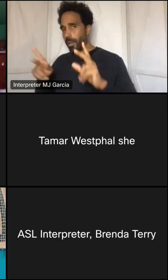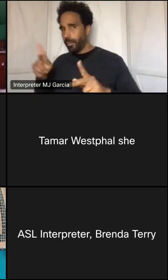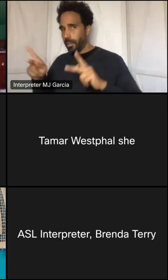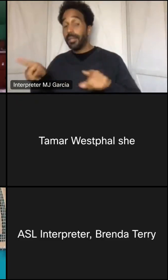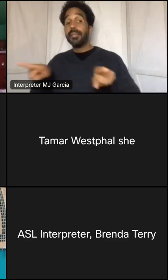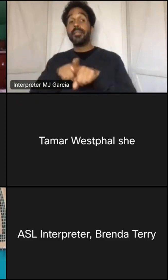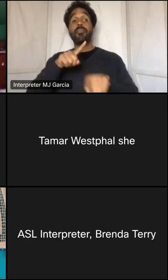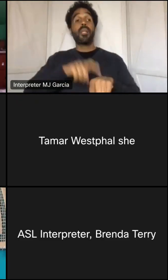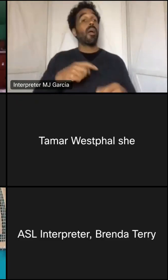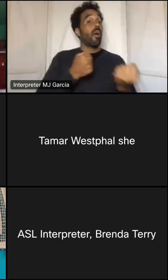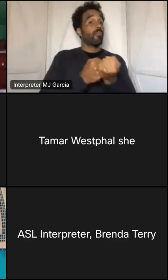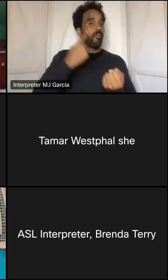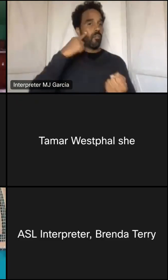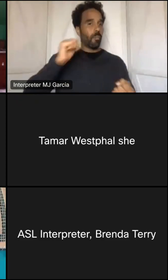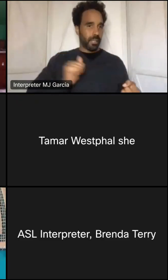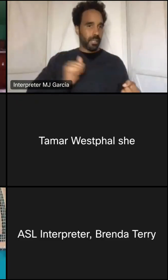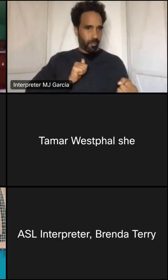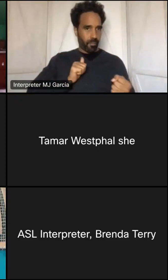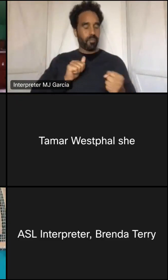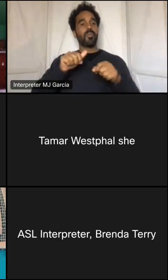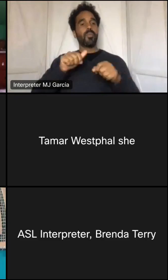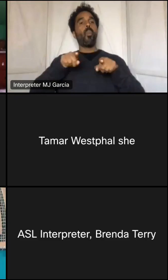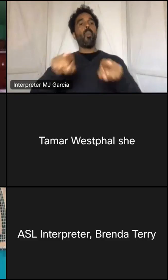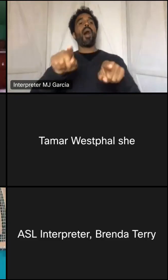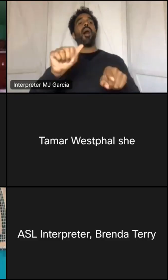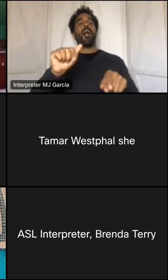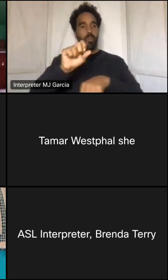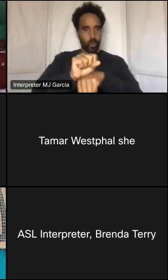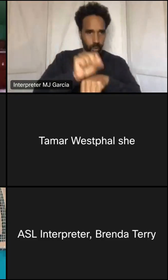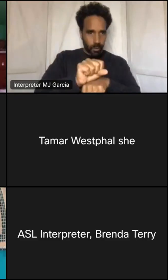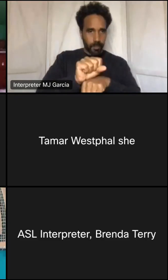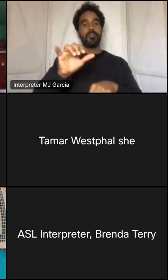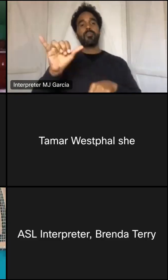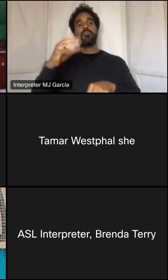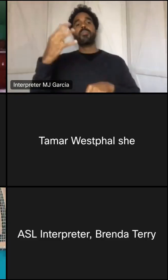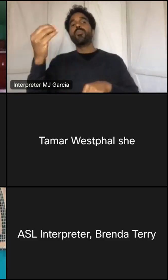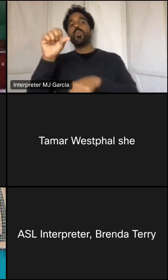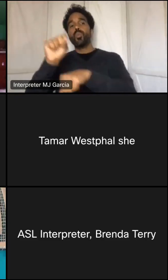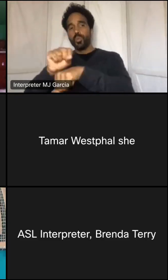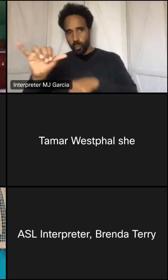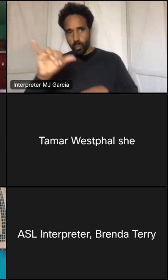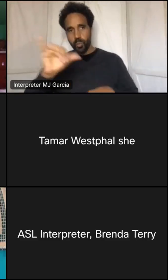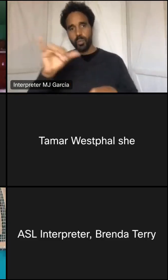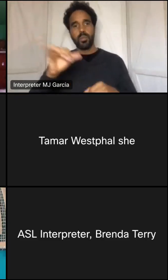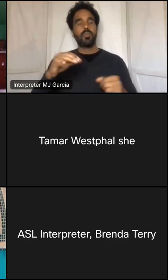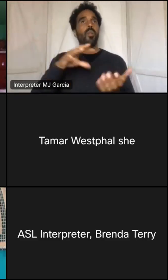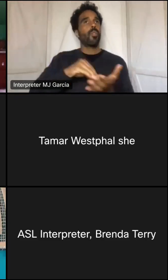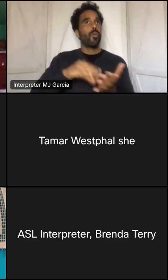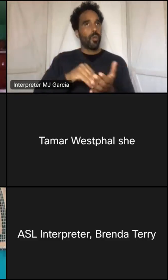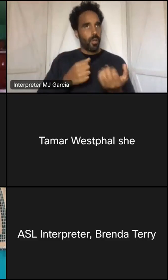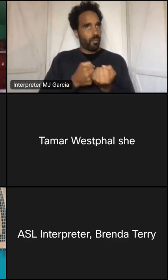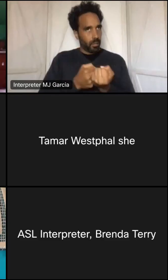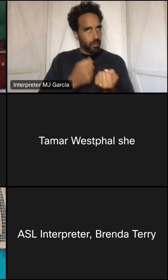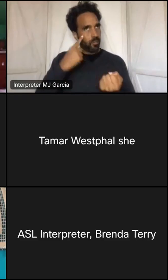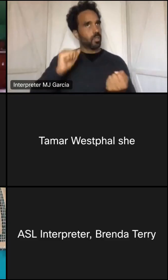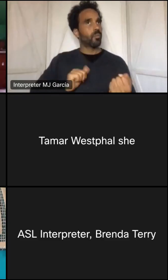for myself in the workplace and also outside of the workplace. So as an advocate, I would say some of my successes